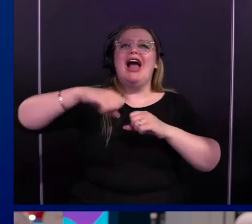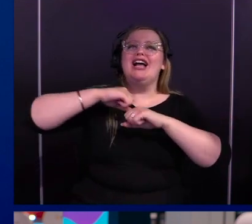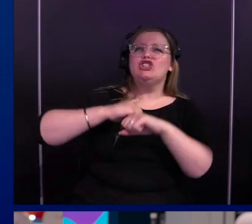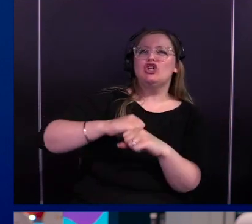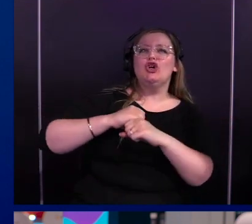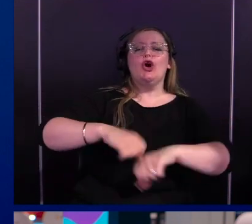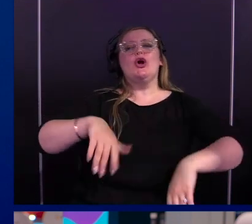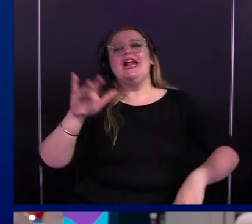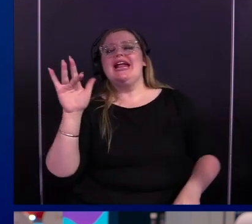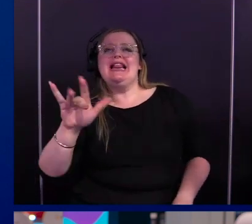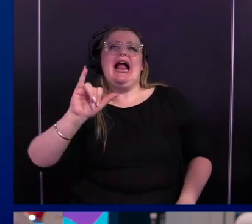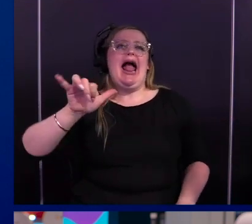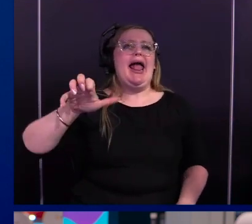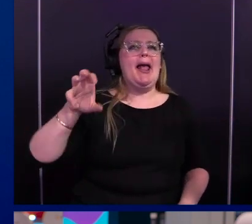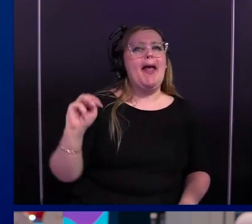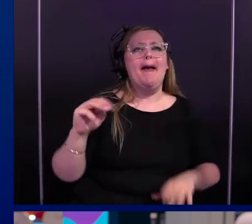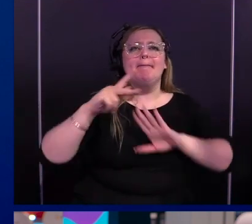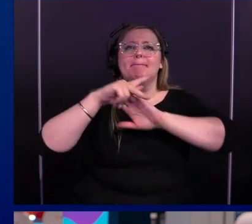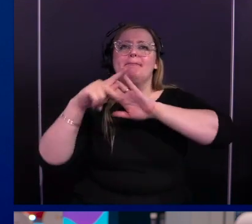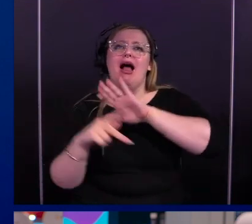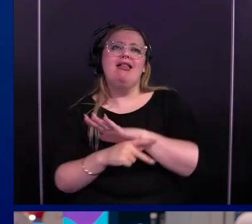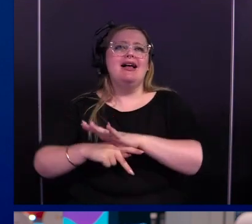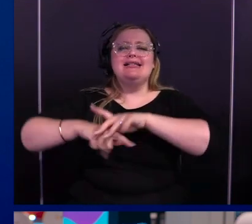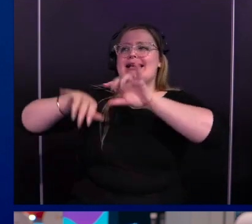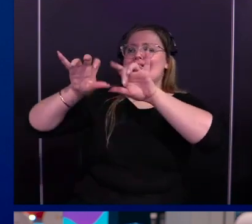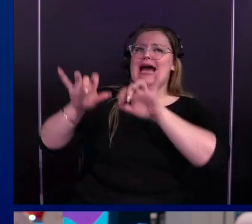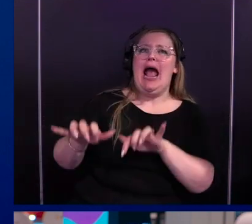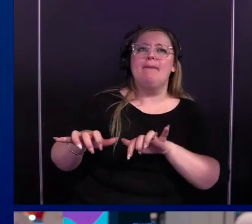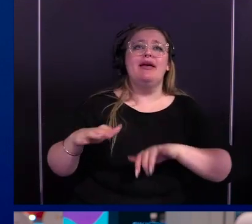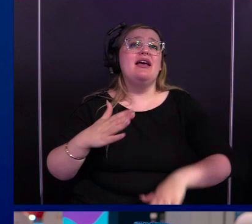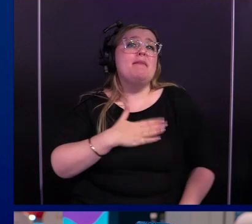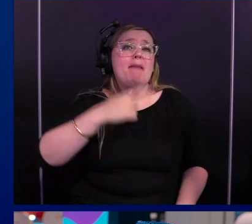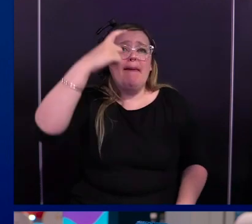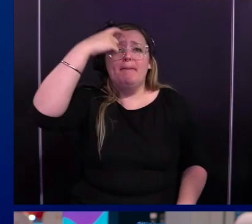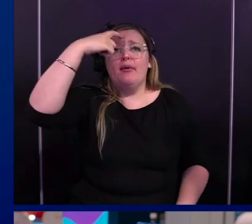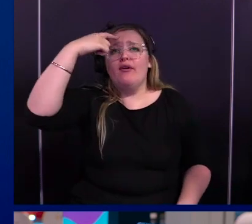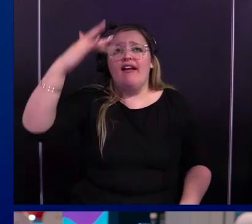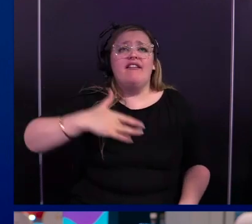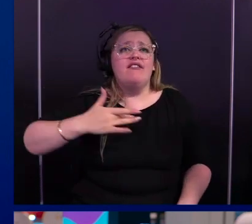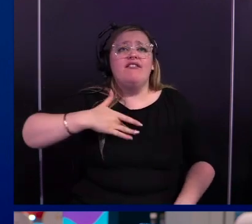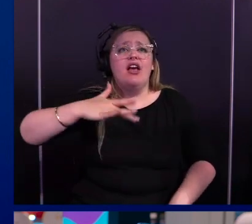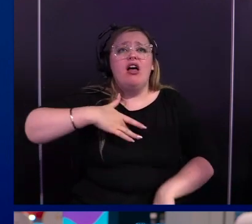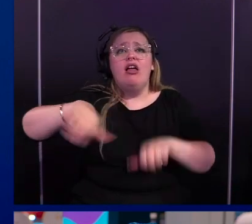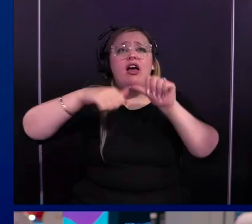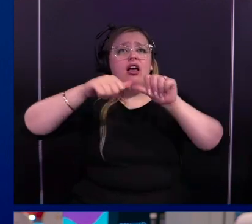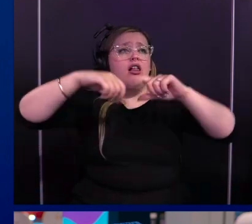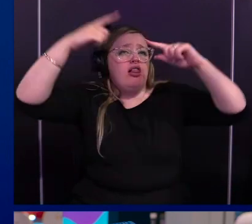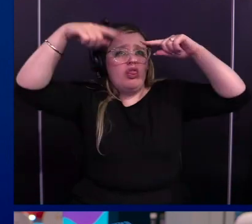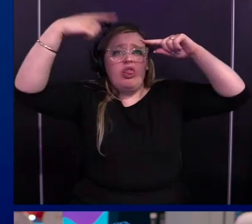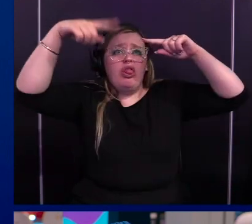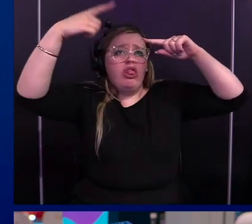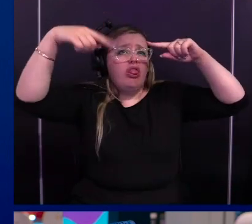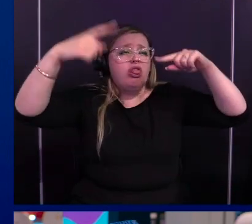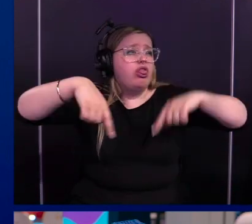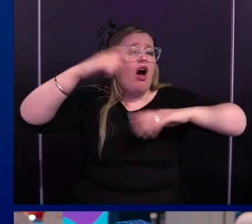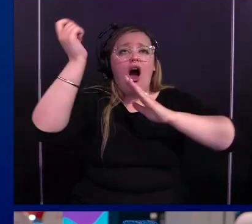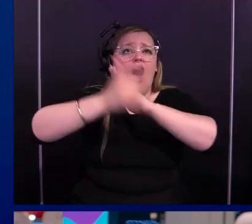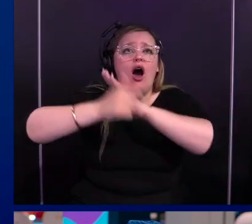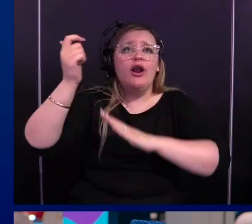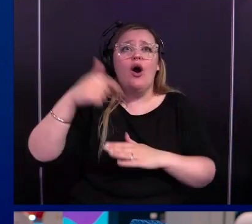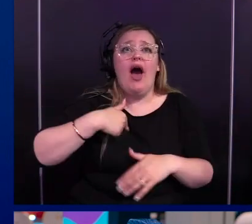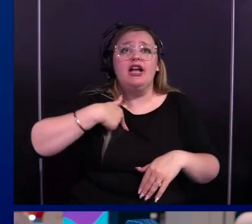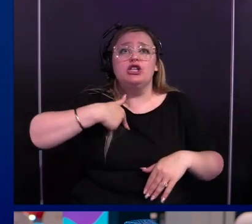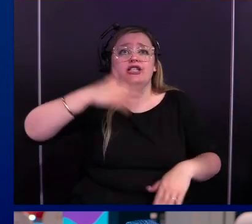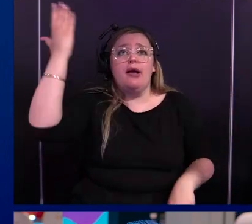go click on IAM policy, and you're going to type this in. My brain goes on autopilot, right? I'm like, what did I just learn? I just did 20 steps, and I'm like,